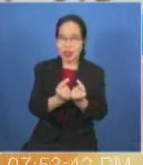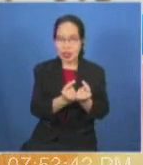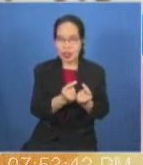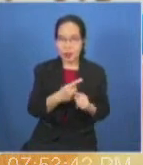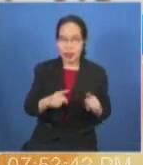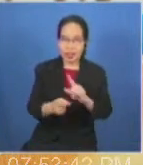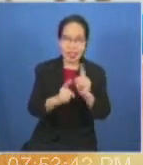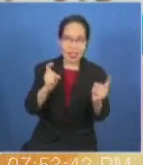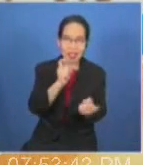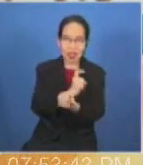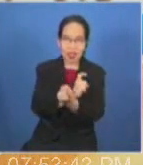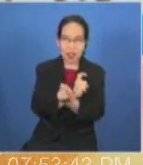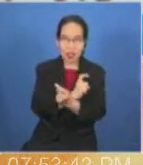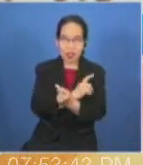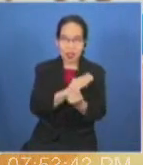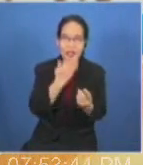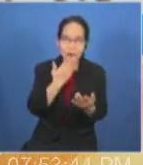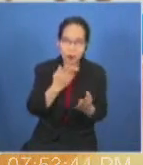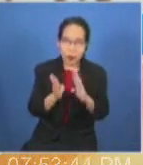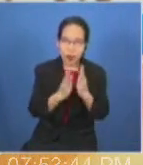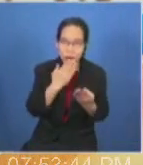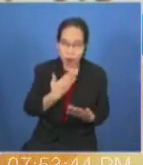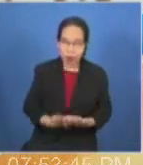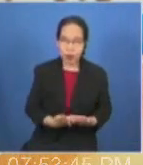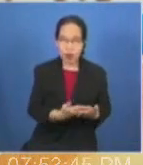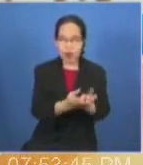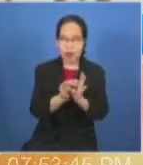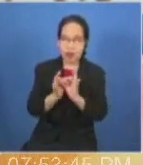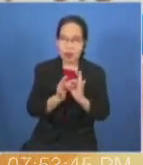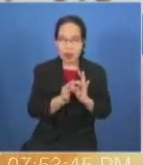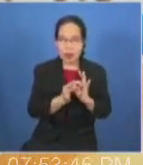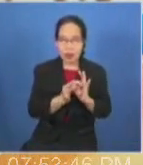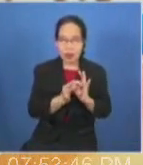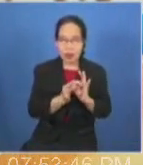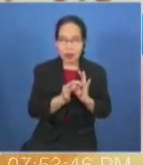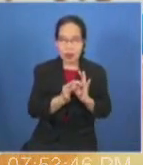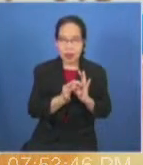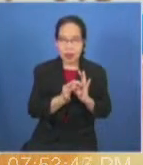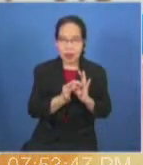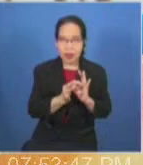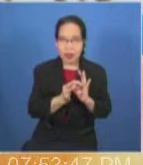drugs in their relationship, but they changed and became good